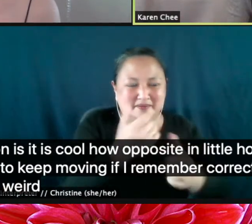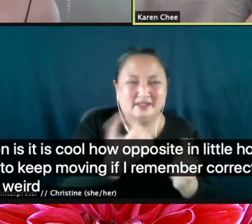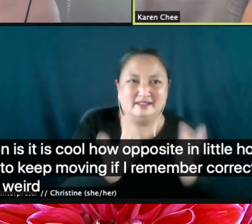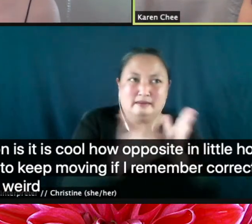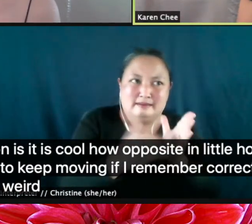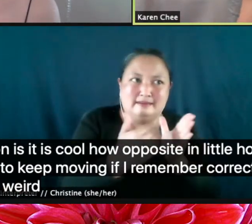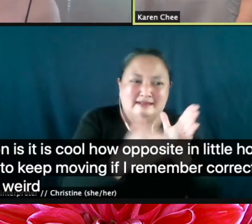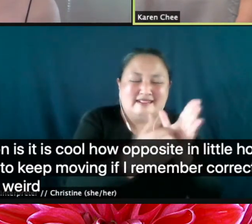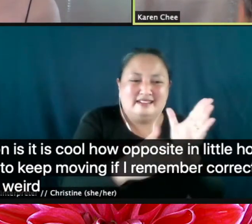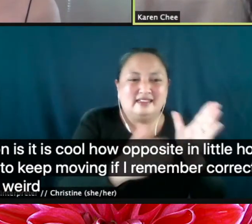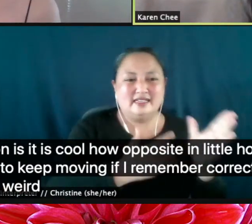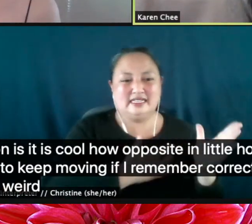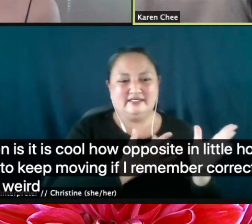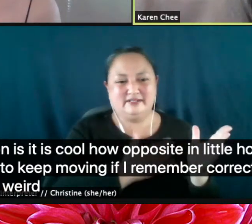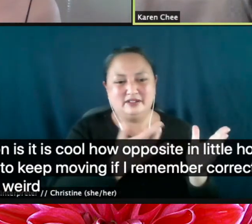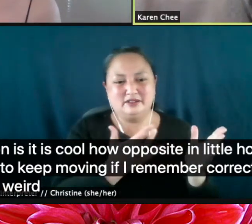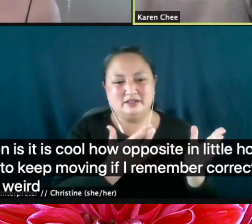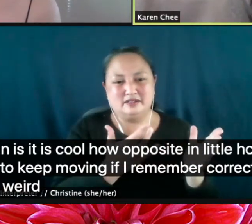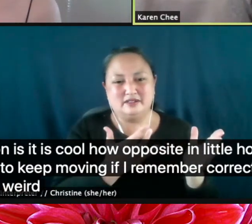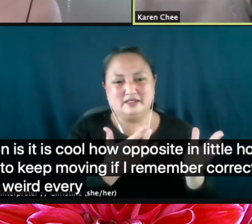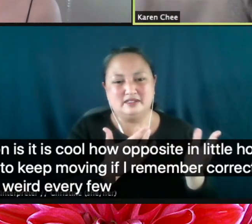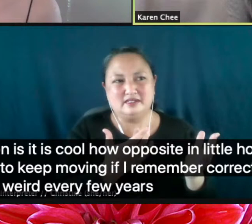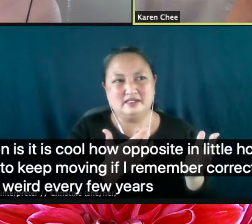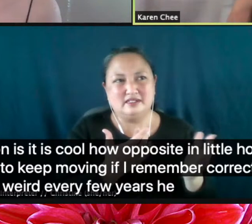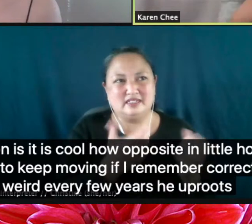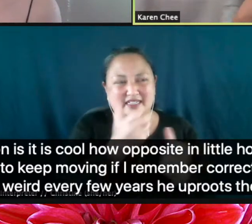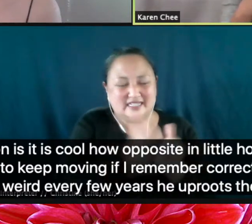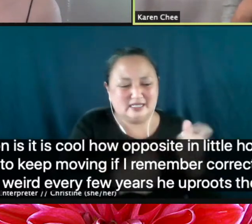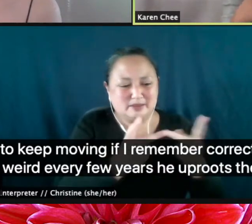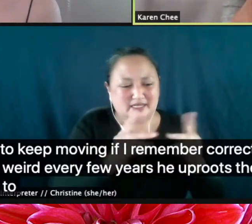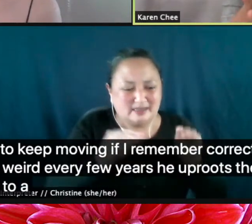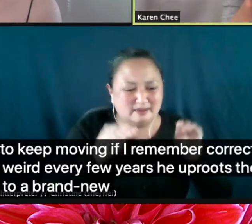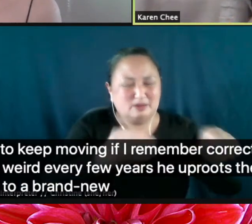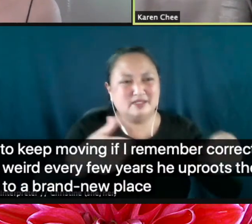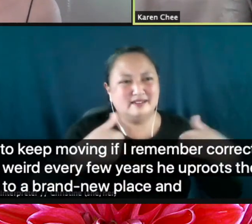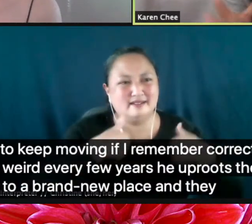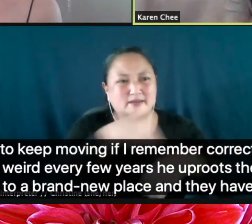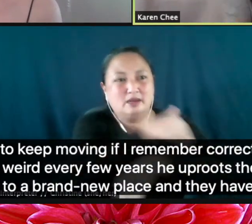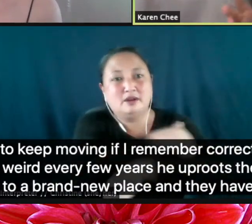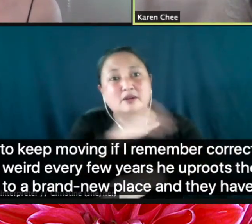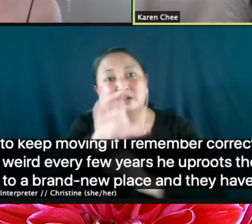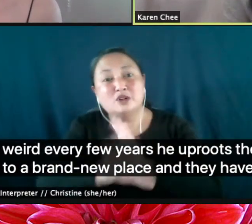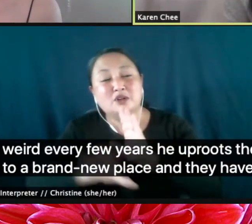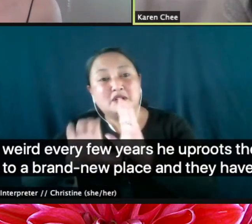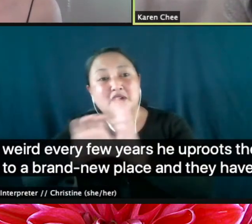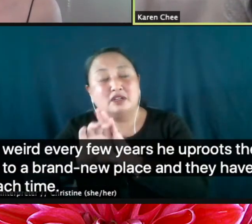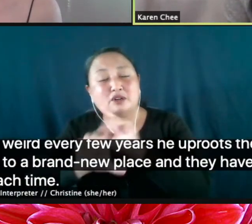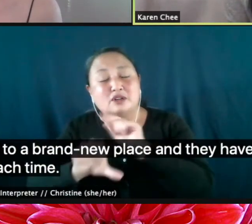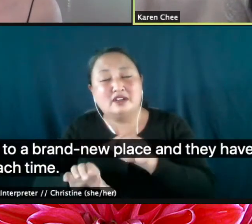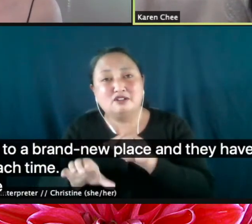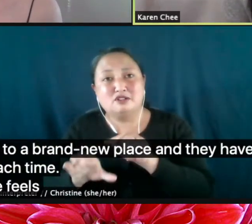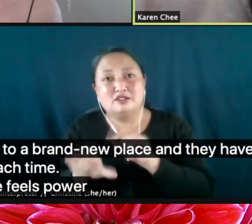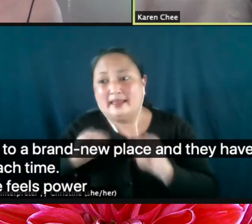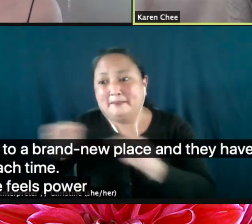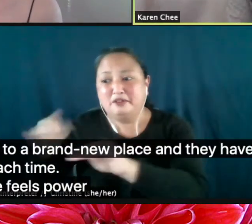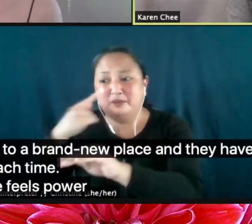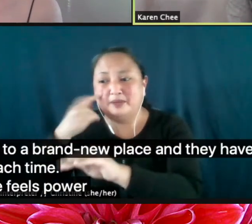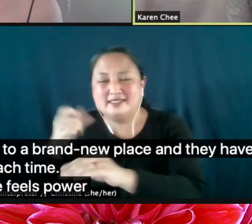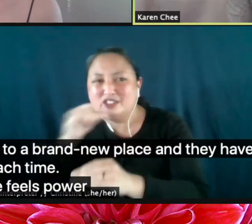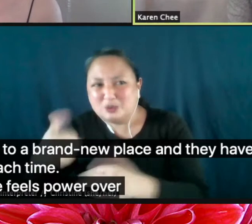he sort of feels power over each place that he moves to in the way that the characters in your book are moving because they don't feel power in each place that they're